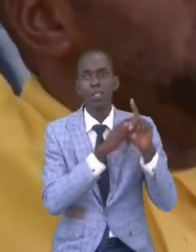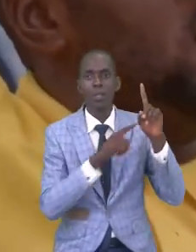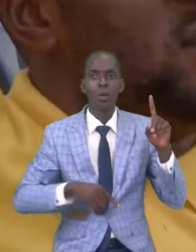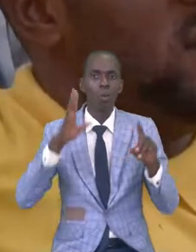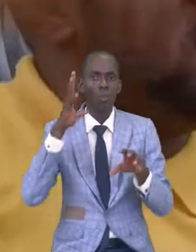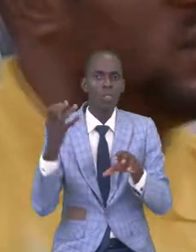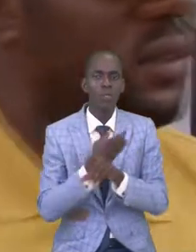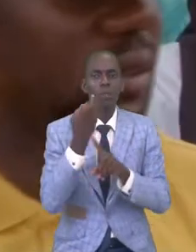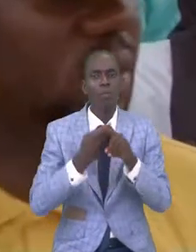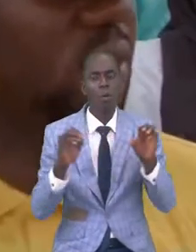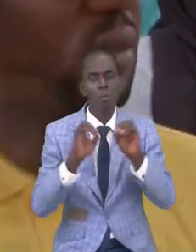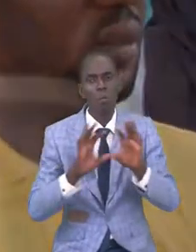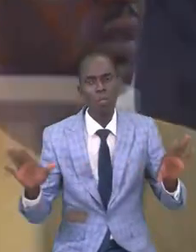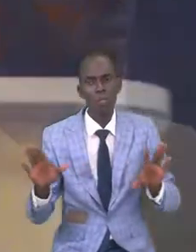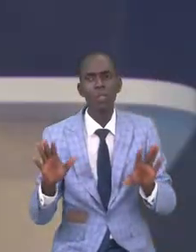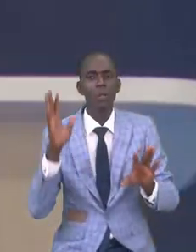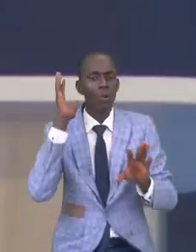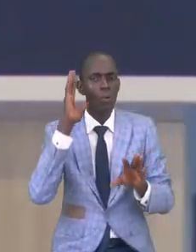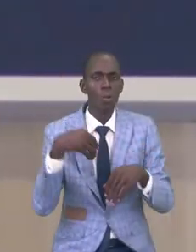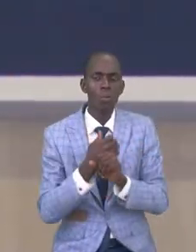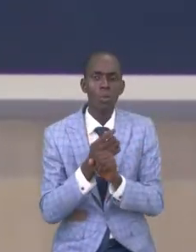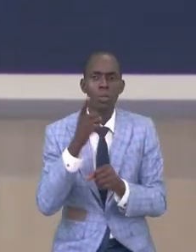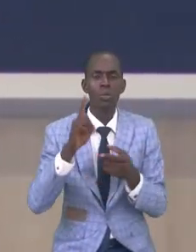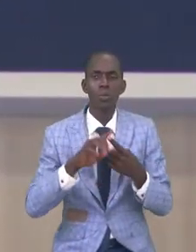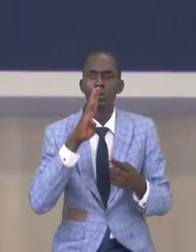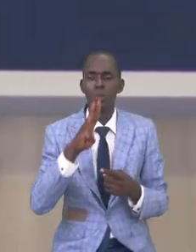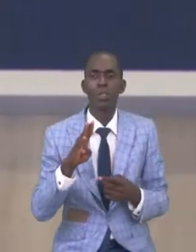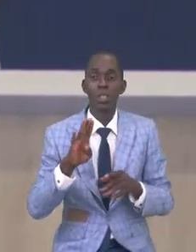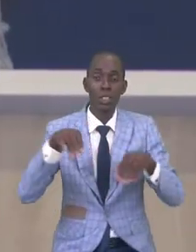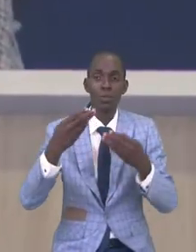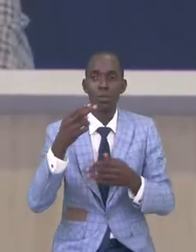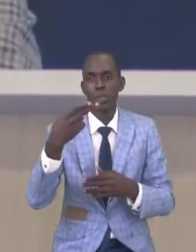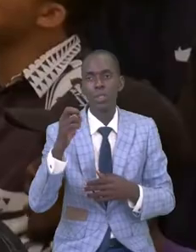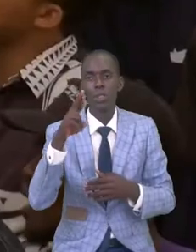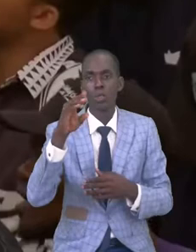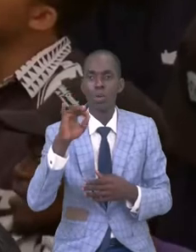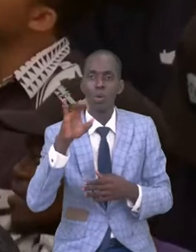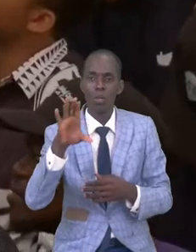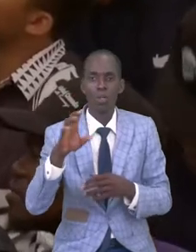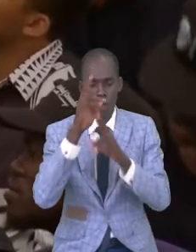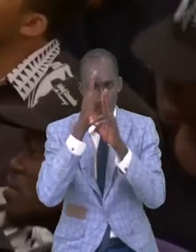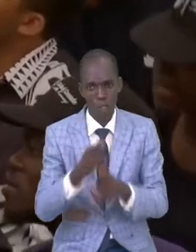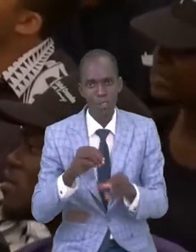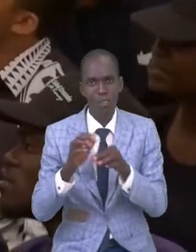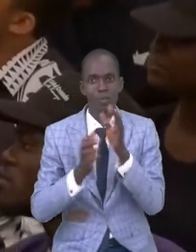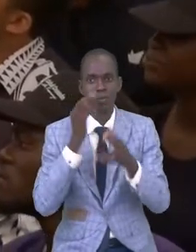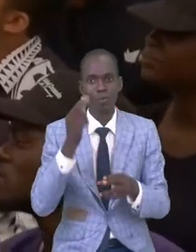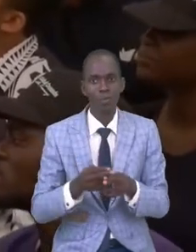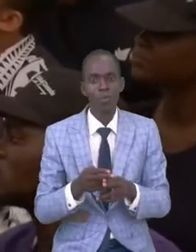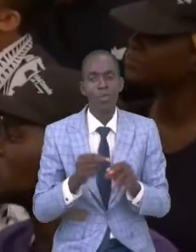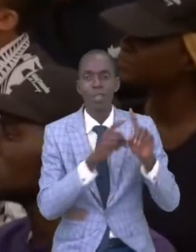shallowness. He'll give you heroic honors in Jesus' name. He'll take you